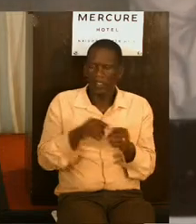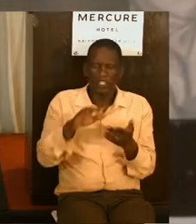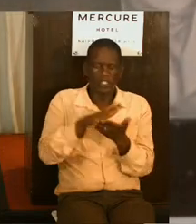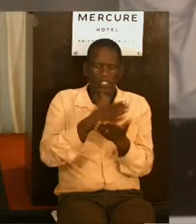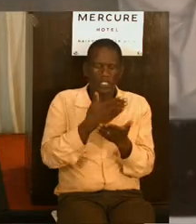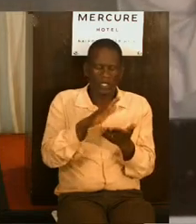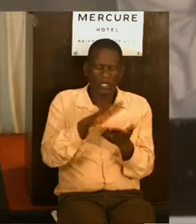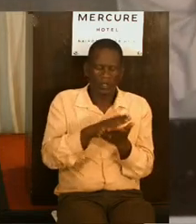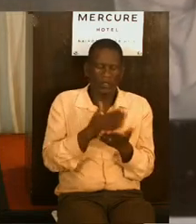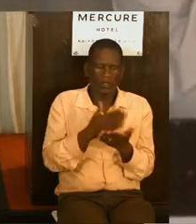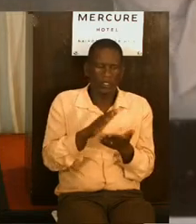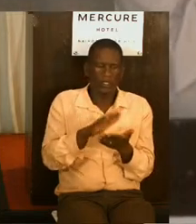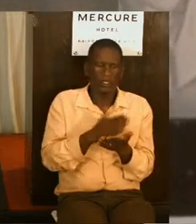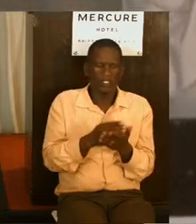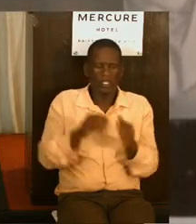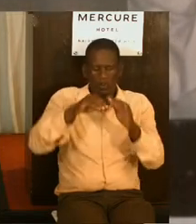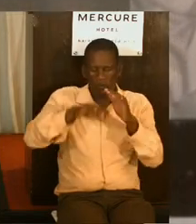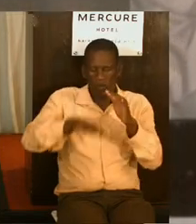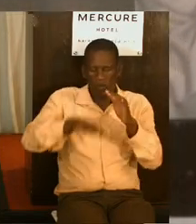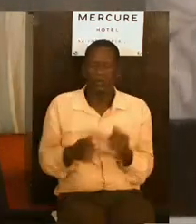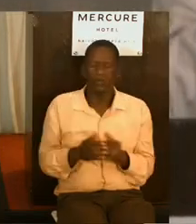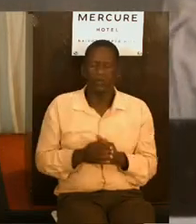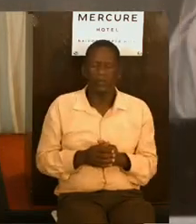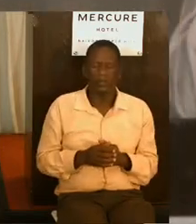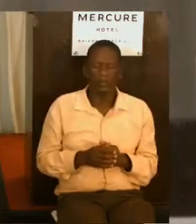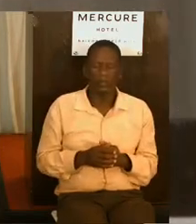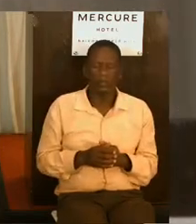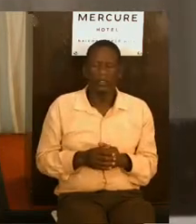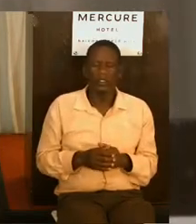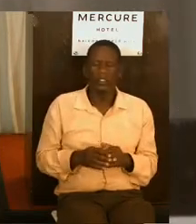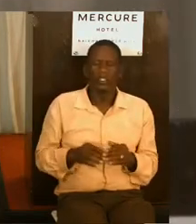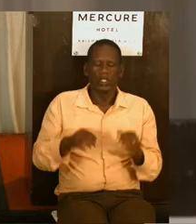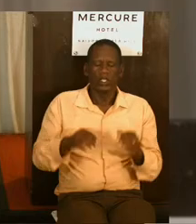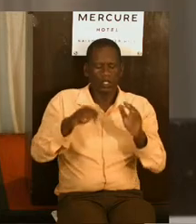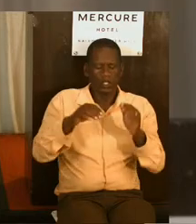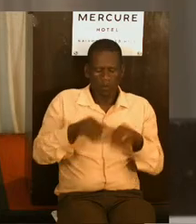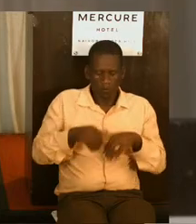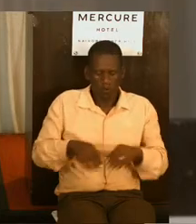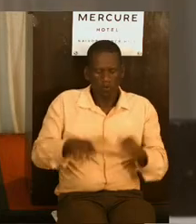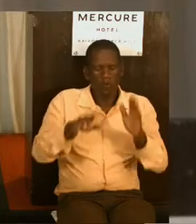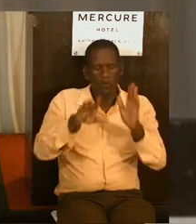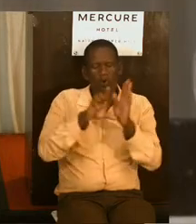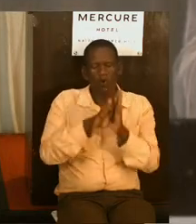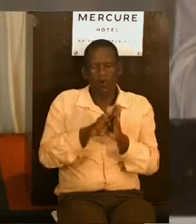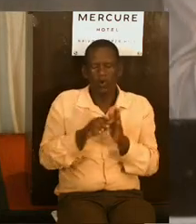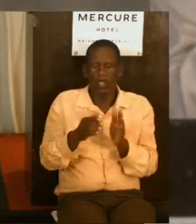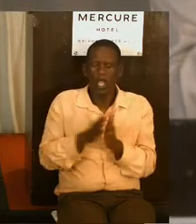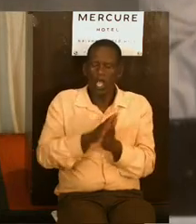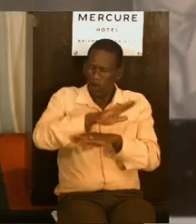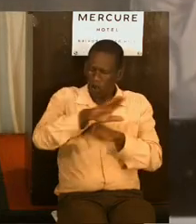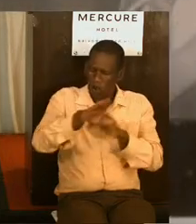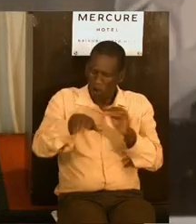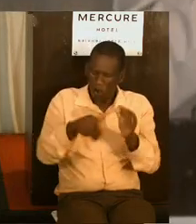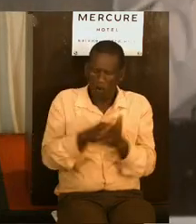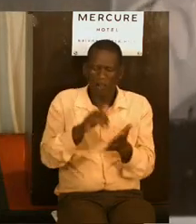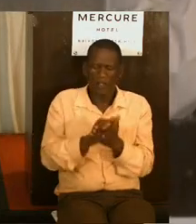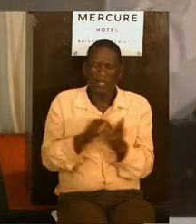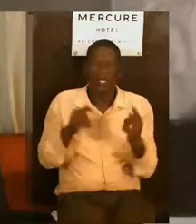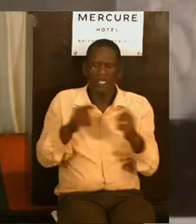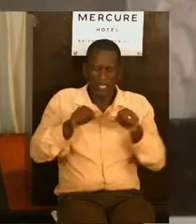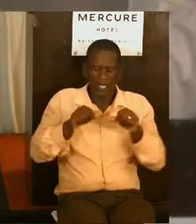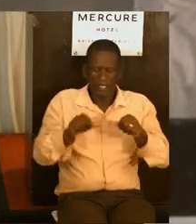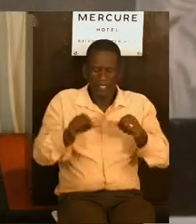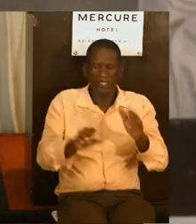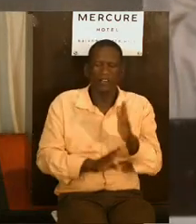sharing of devolution the rule of law and all that up to sustain